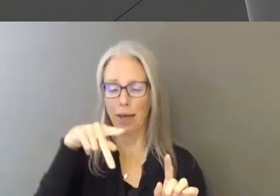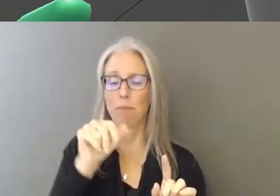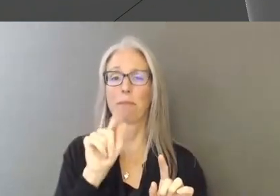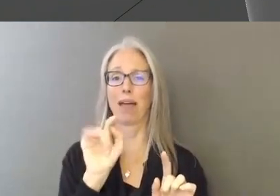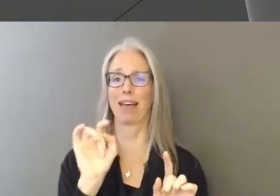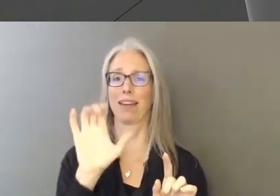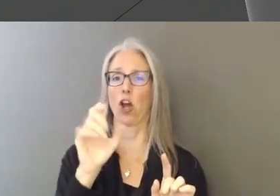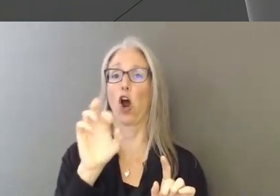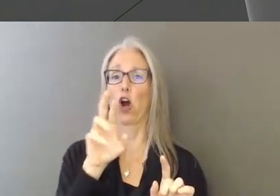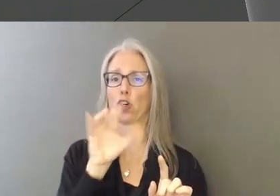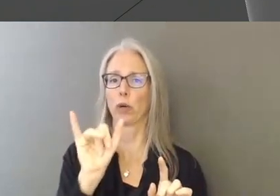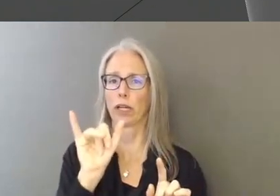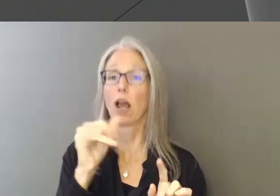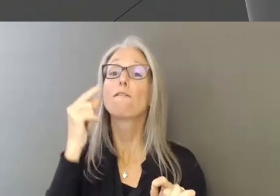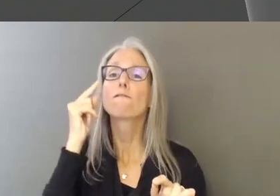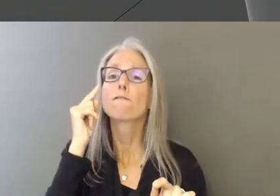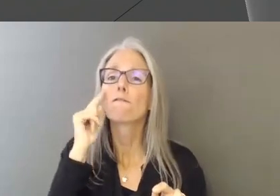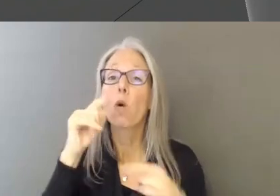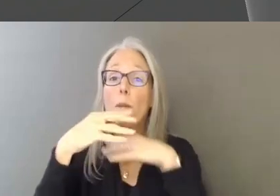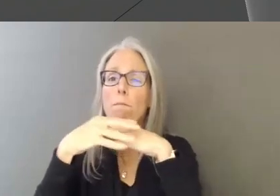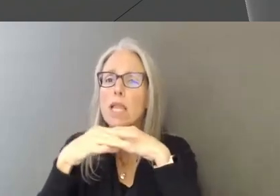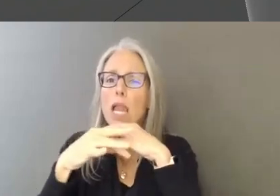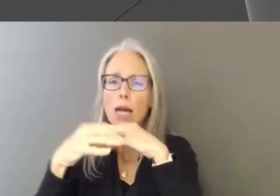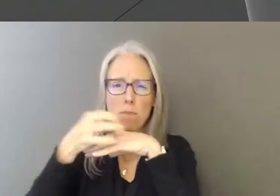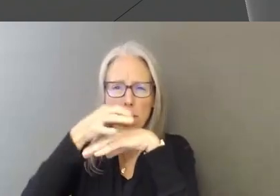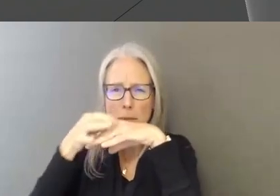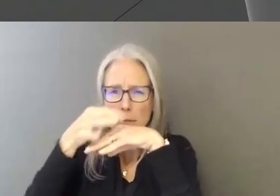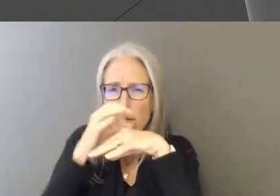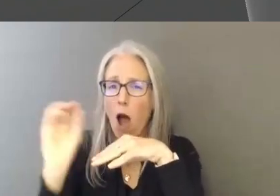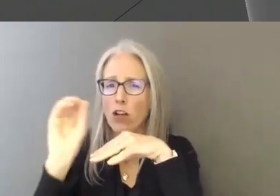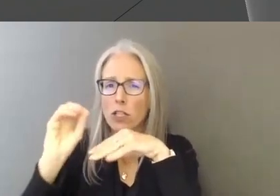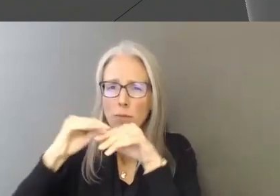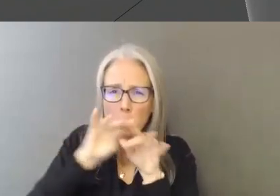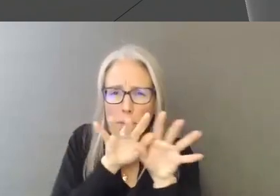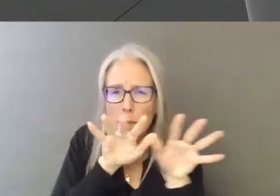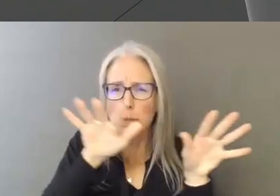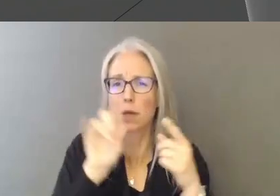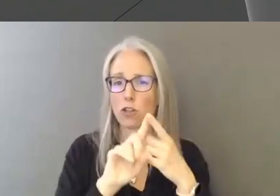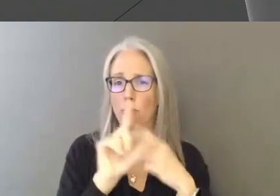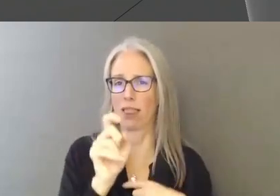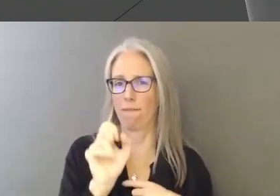very oxygen-rich blood into your liver so that it can do all the really cool things that it